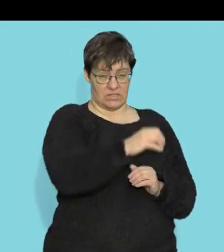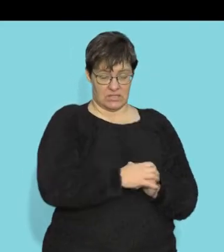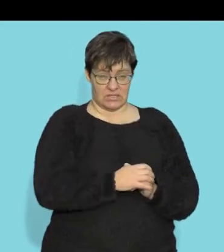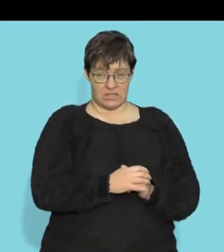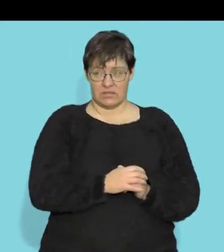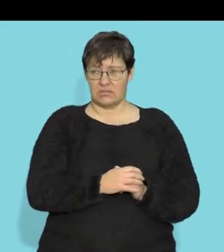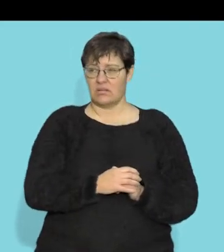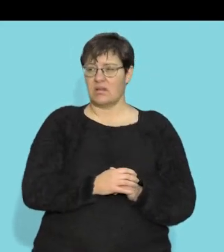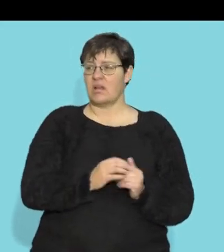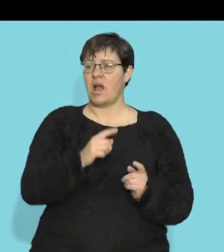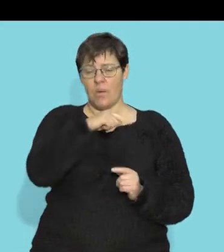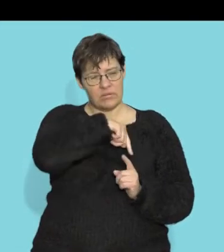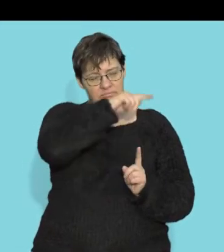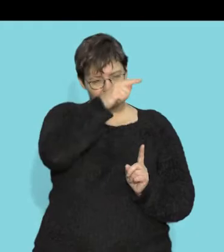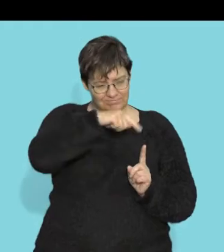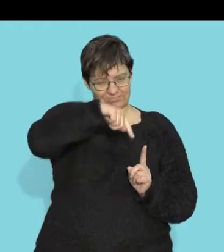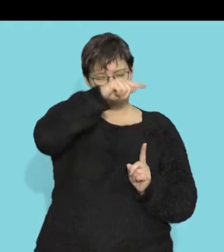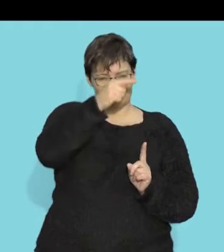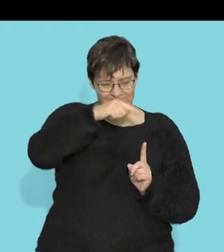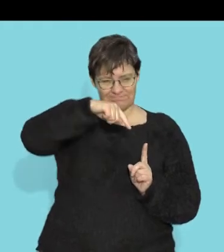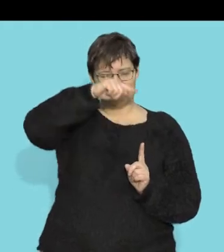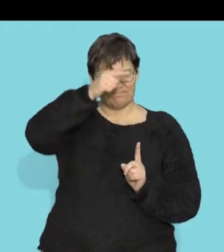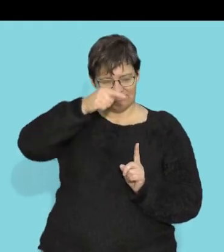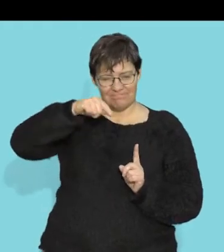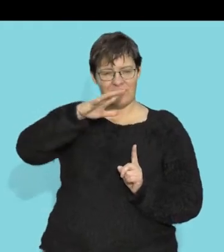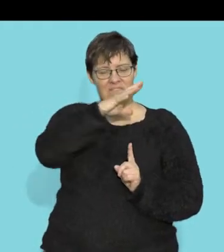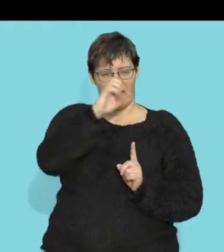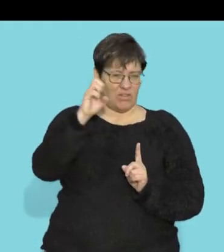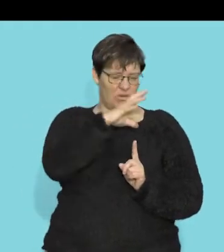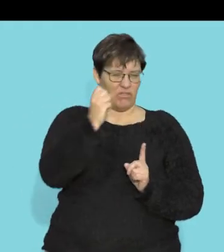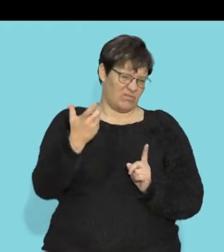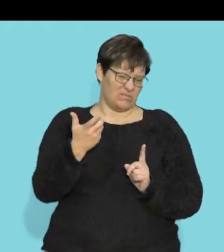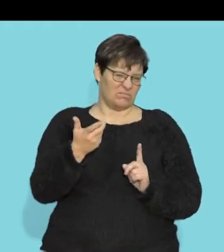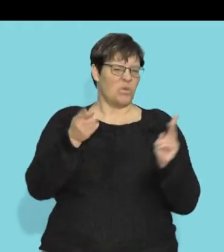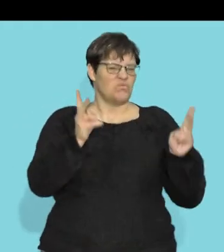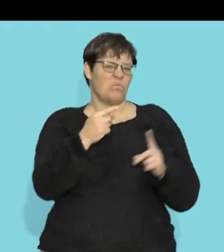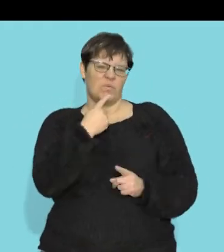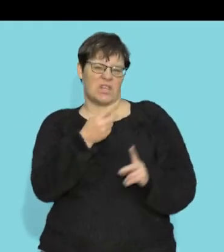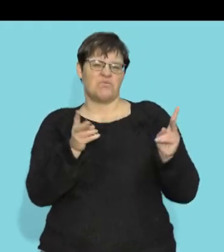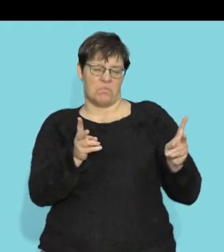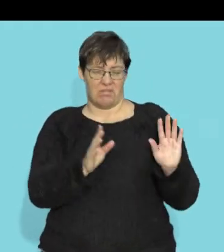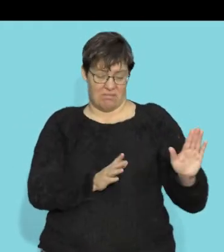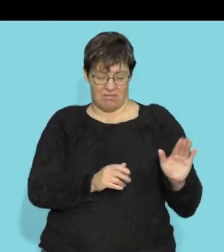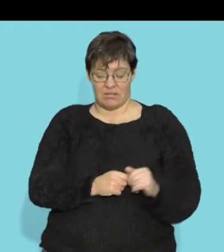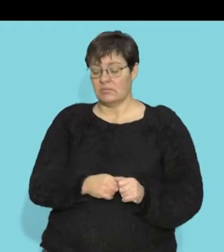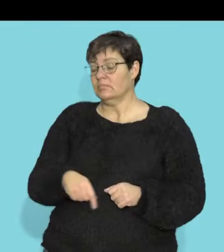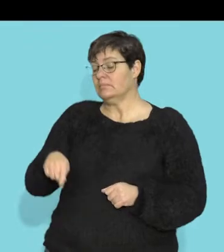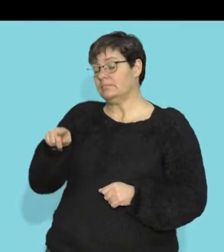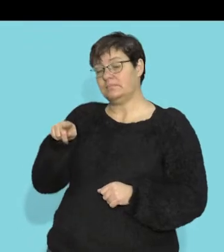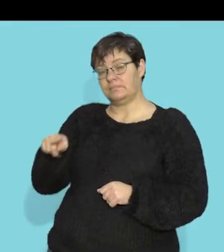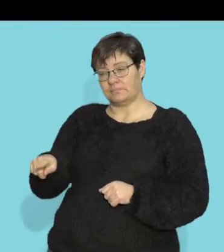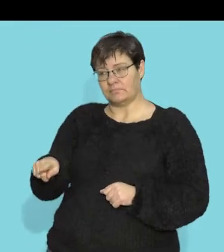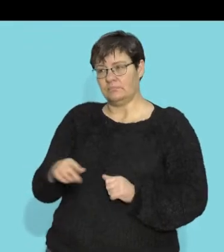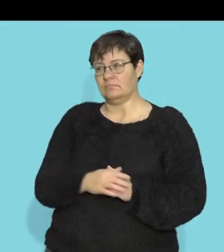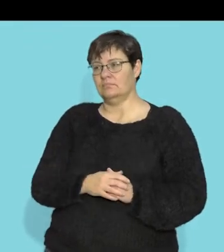2,500, right, how much was she taking in each time? The 500s. That's pretty much what we said, which was normal. Now, if